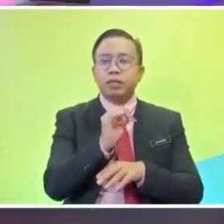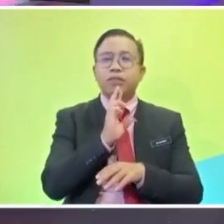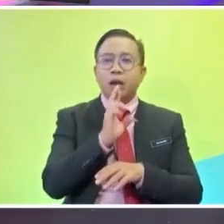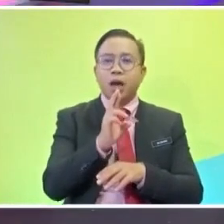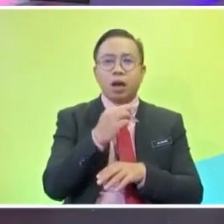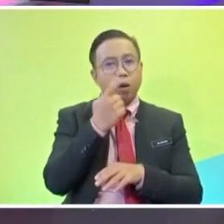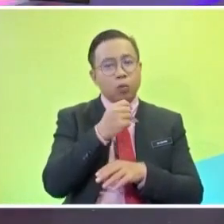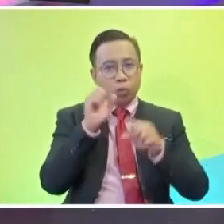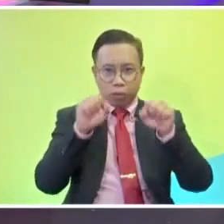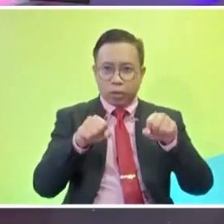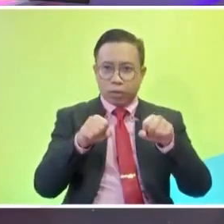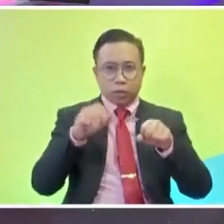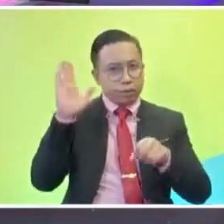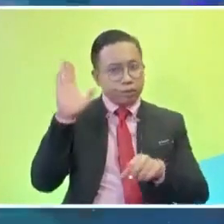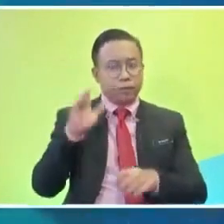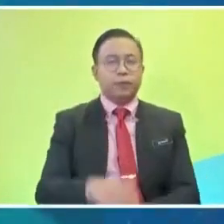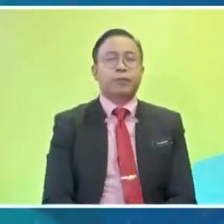anyone? Okay, yes, Ashil.